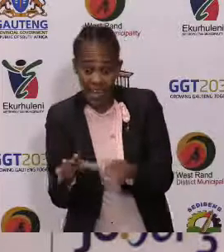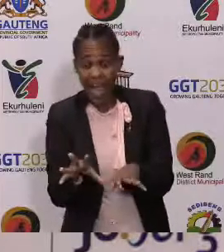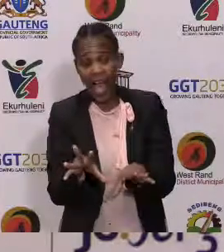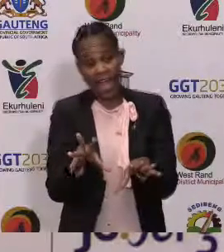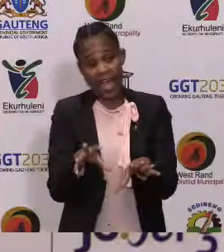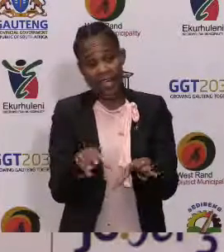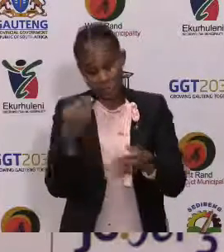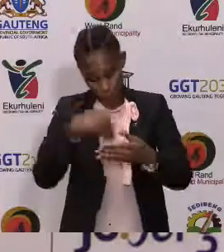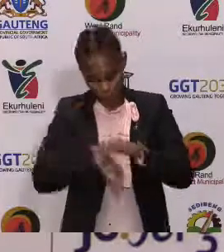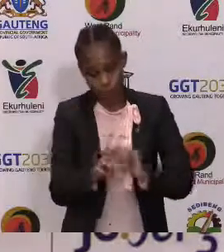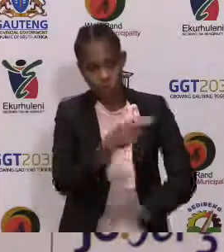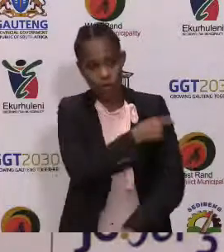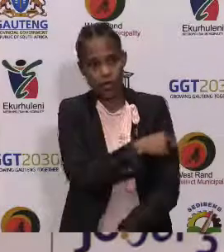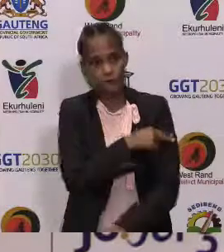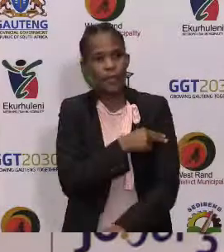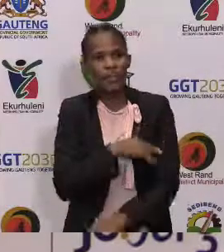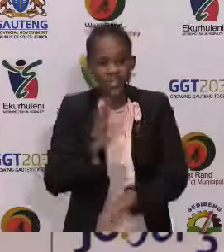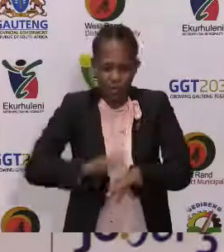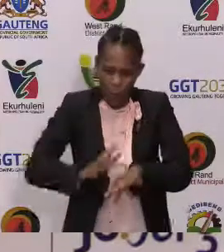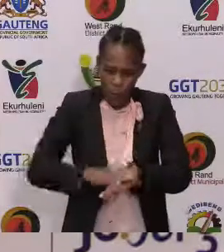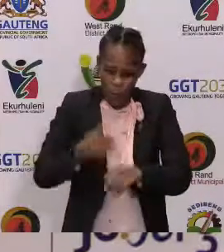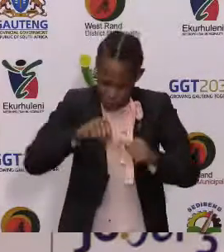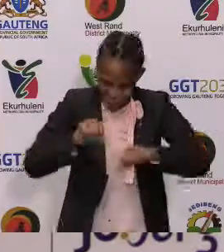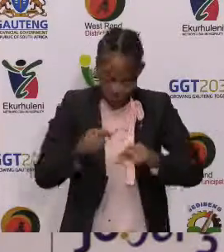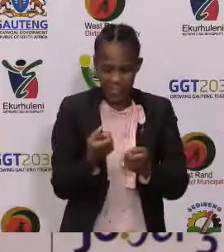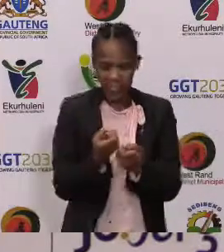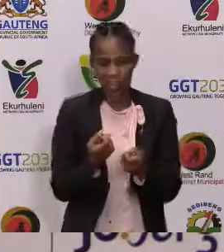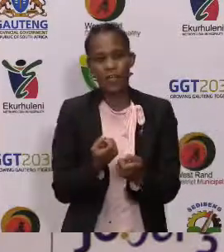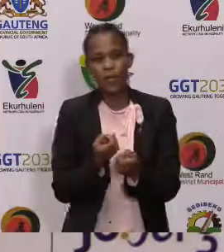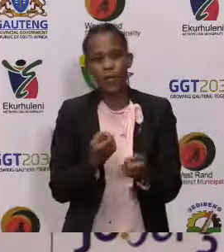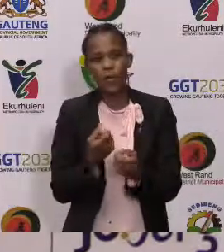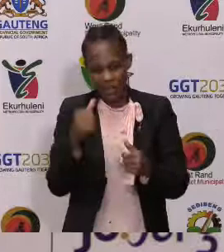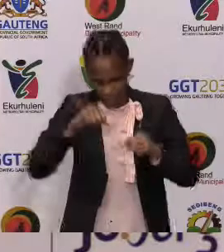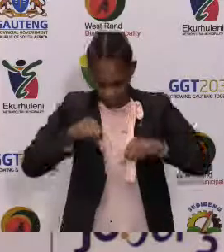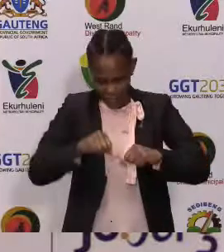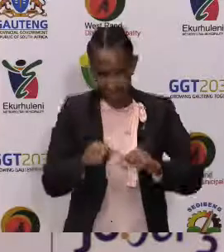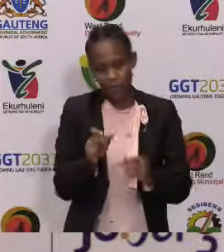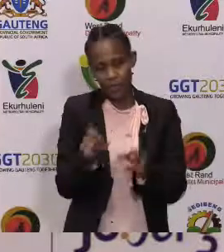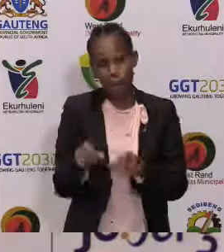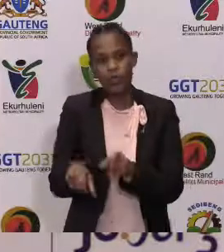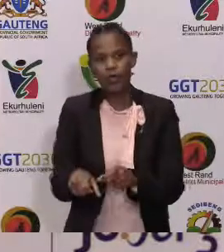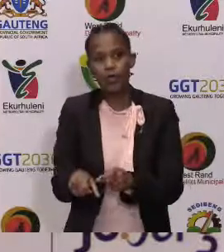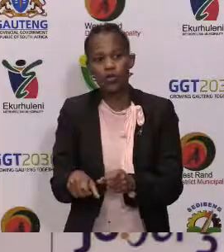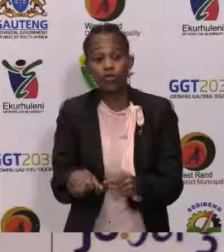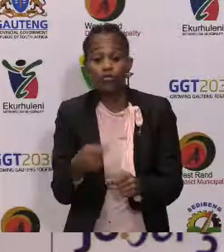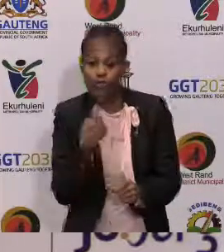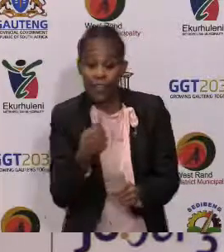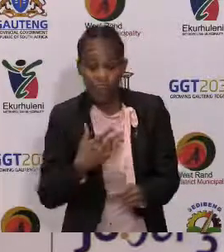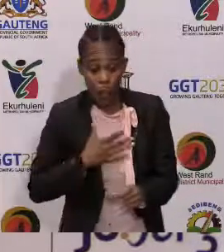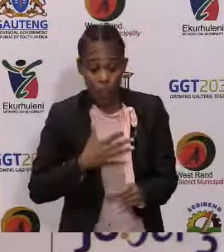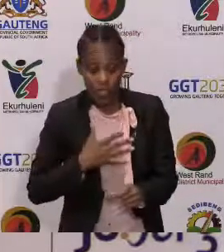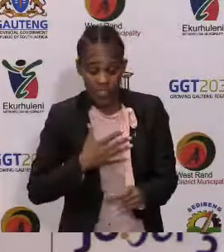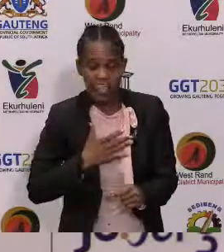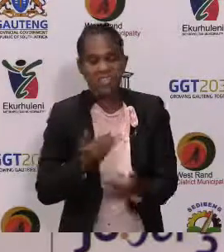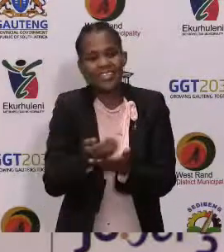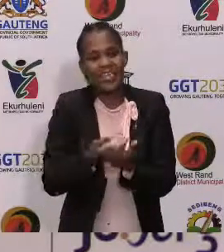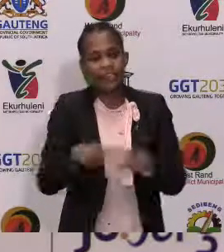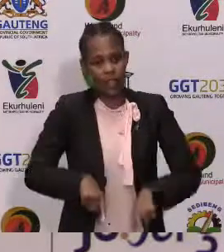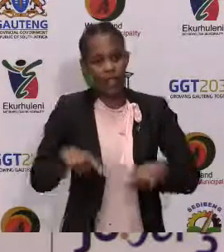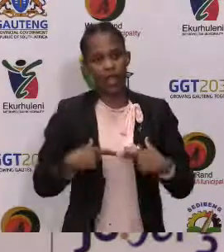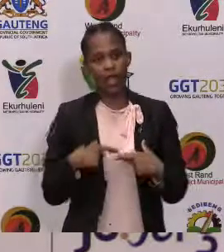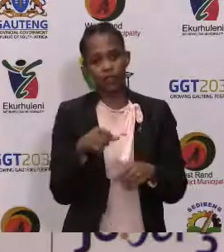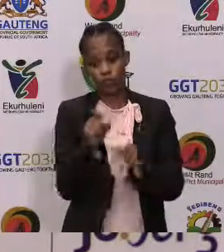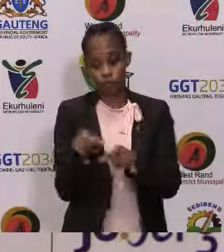more knowledge from the scientists that oxygen saves life. So the availability of oxygen is one of the